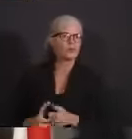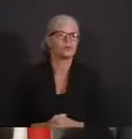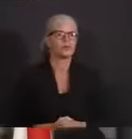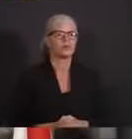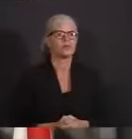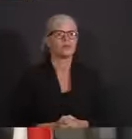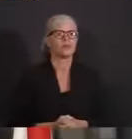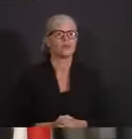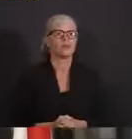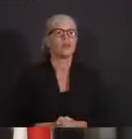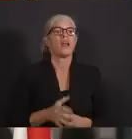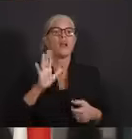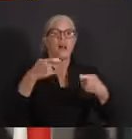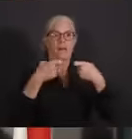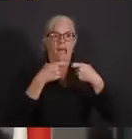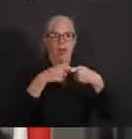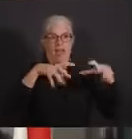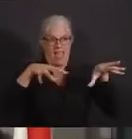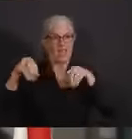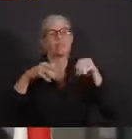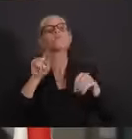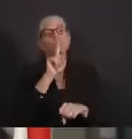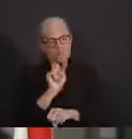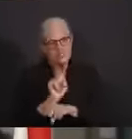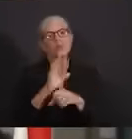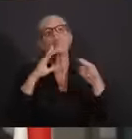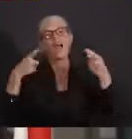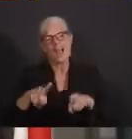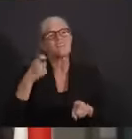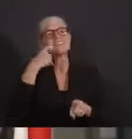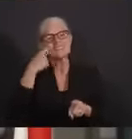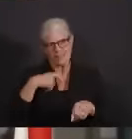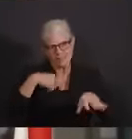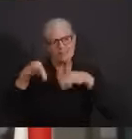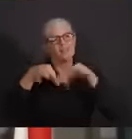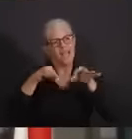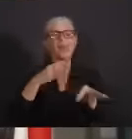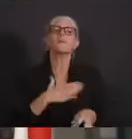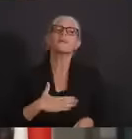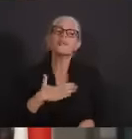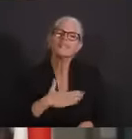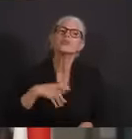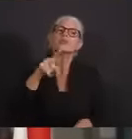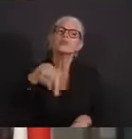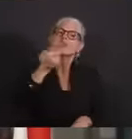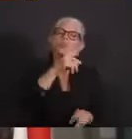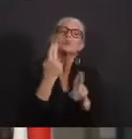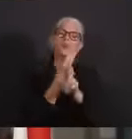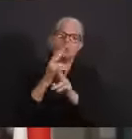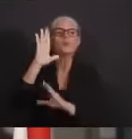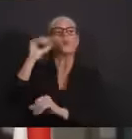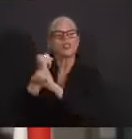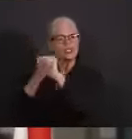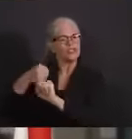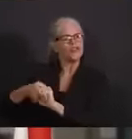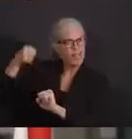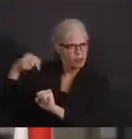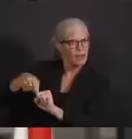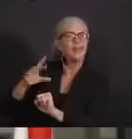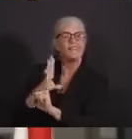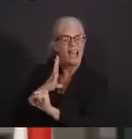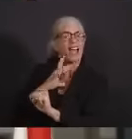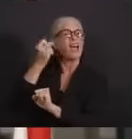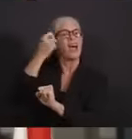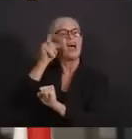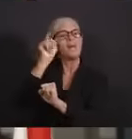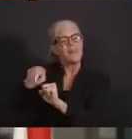Power outages are going to happen, as I mentioned. So please, if you're using a generator, make sure that you're using it safely. Do